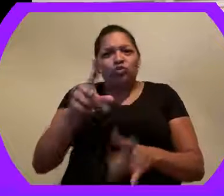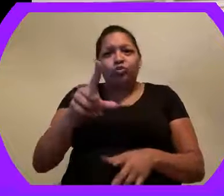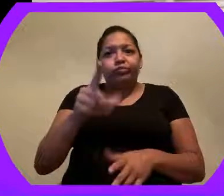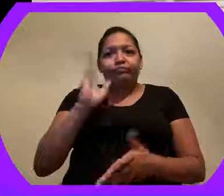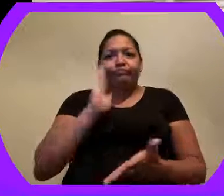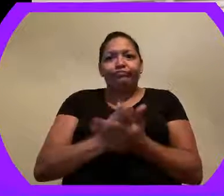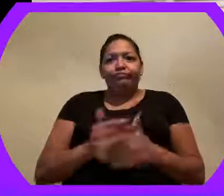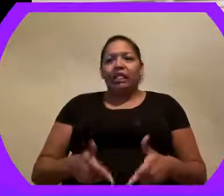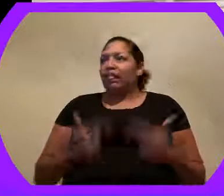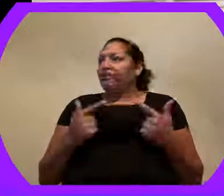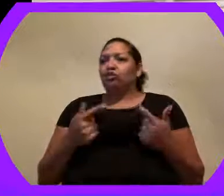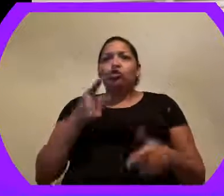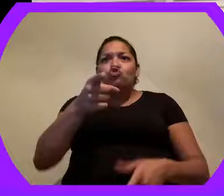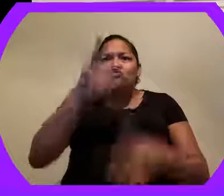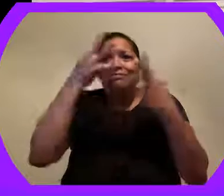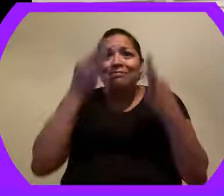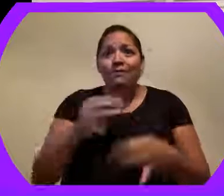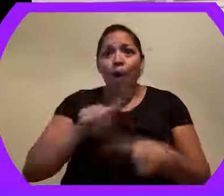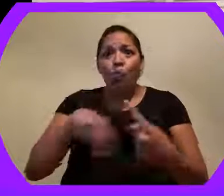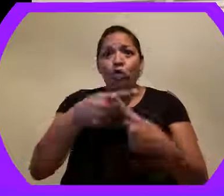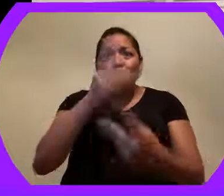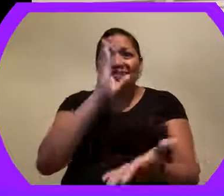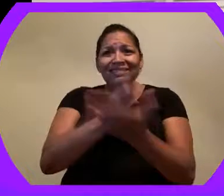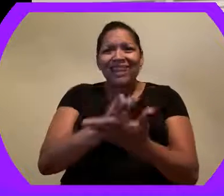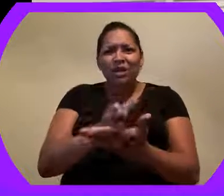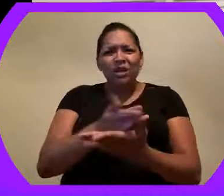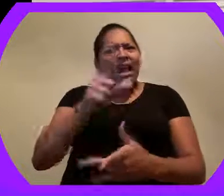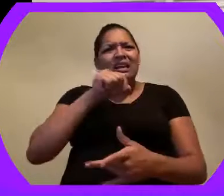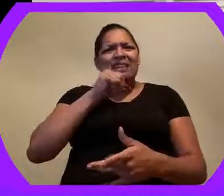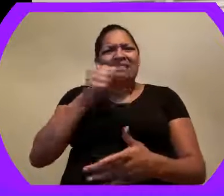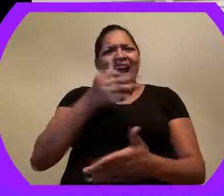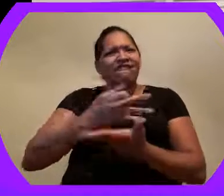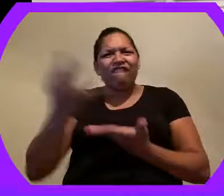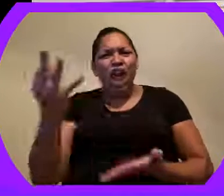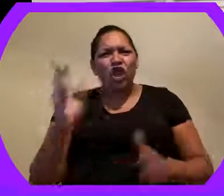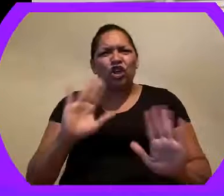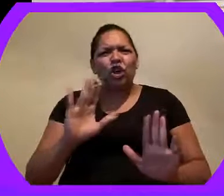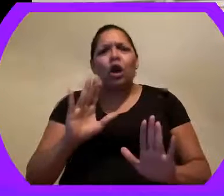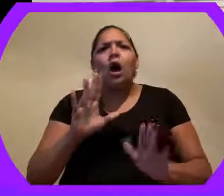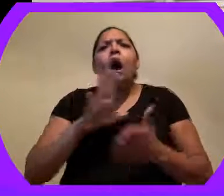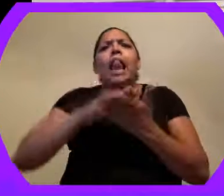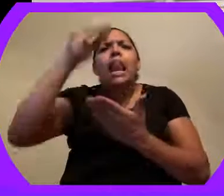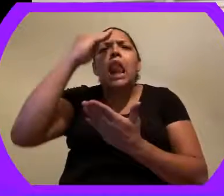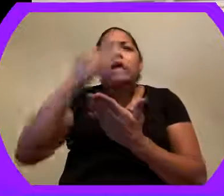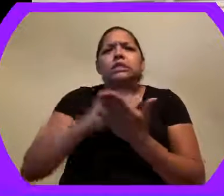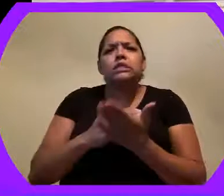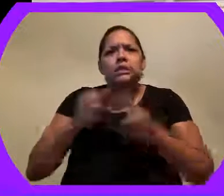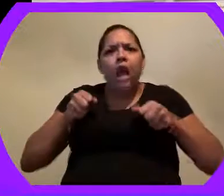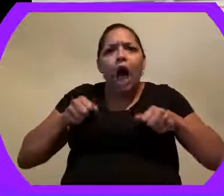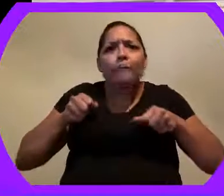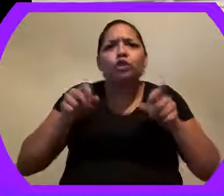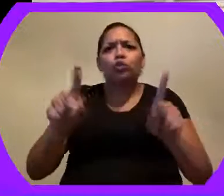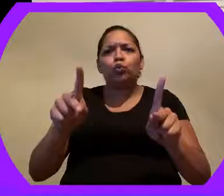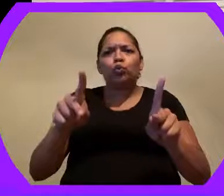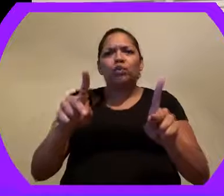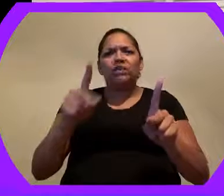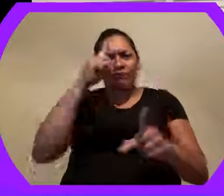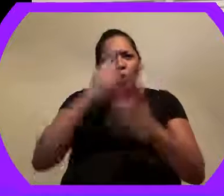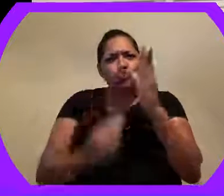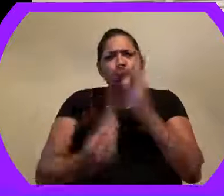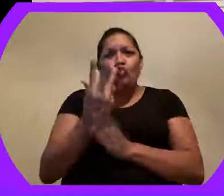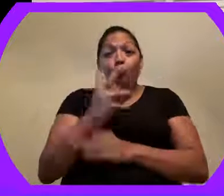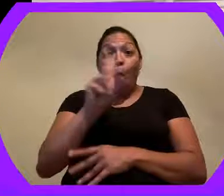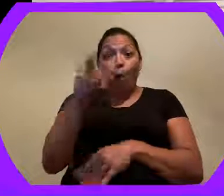out of line with your purpose is to not keep going. You get to decide when you've stopped. There's no such thing as failure. There's lessons.